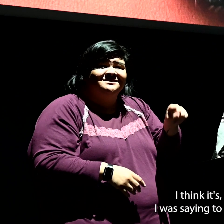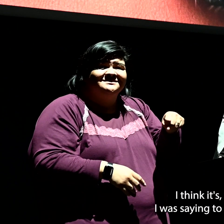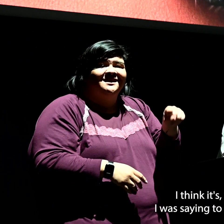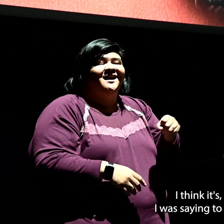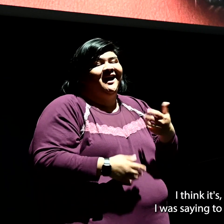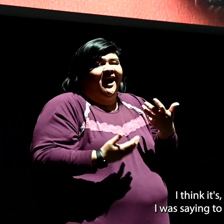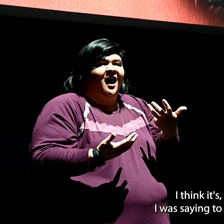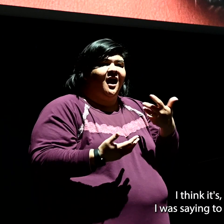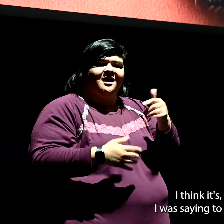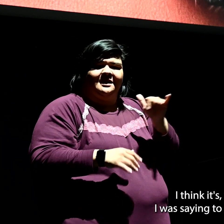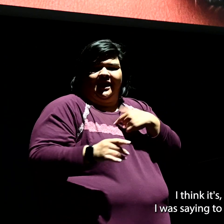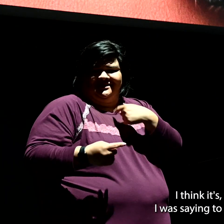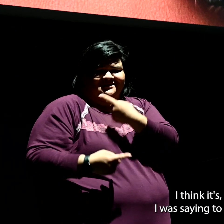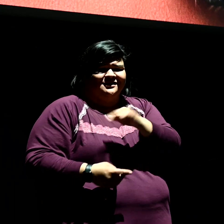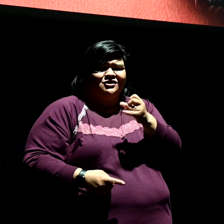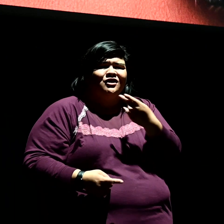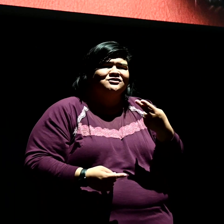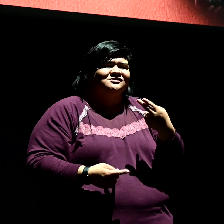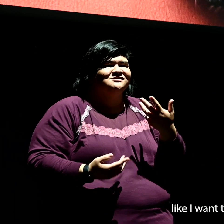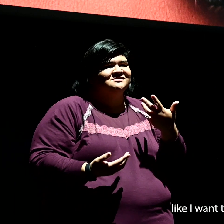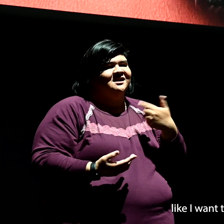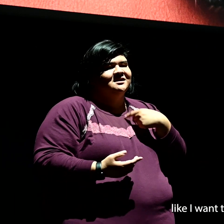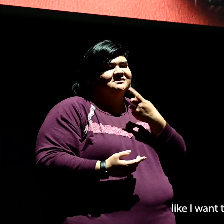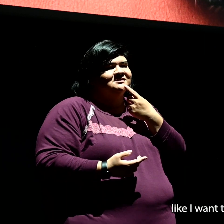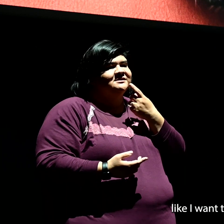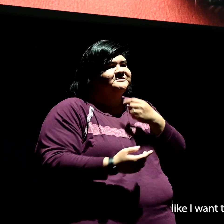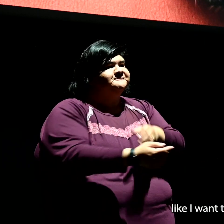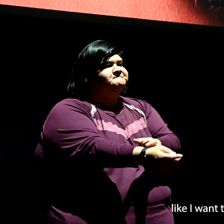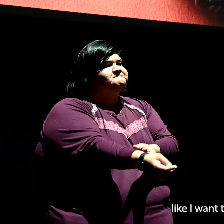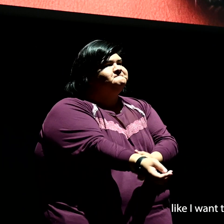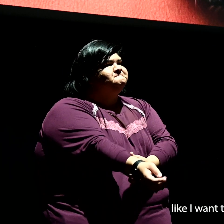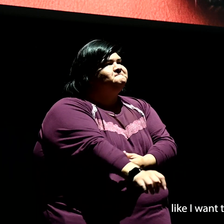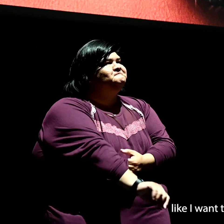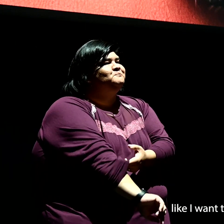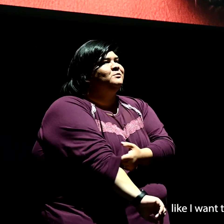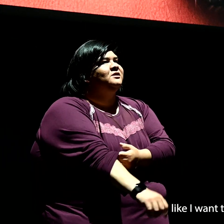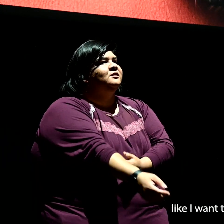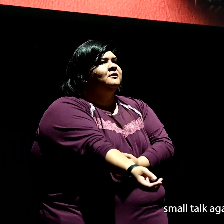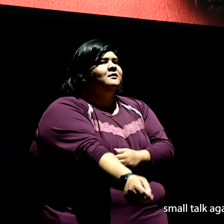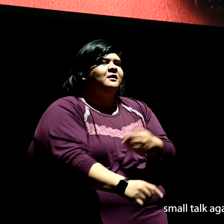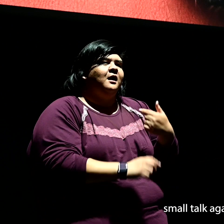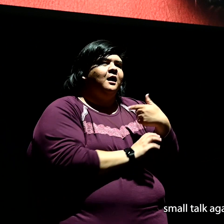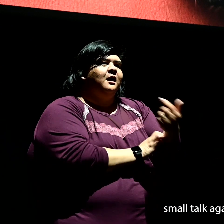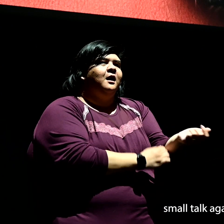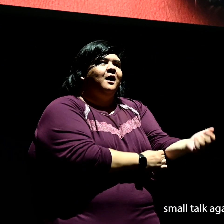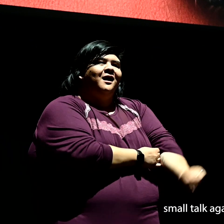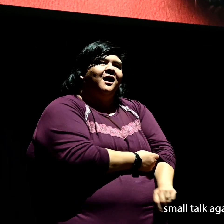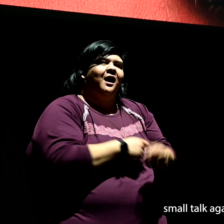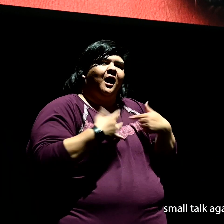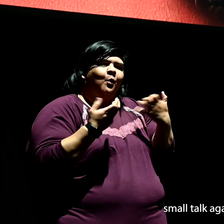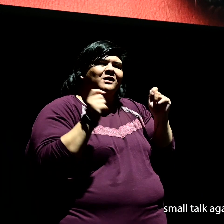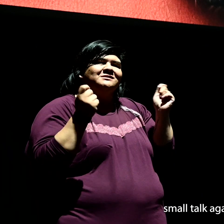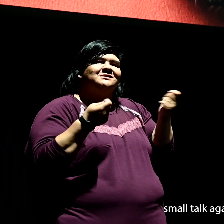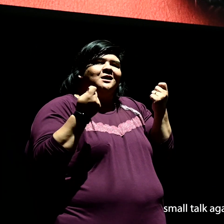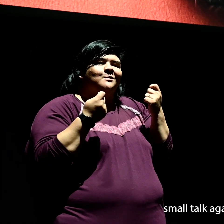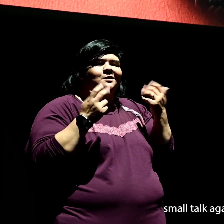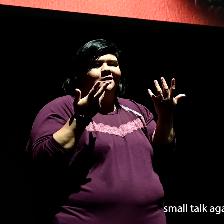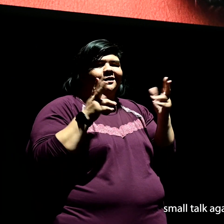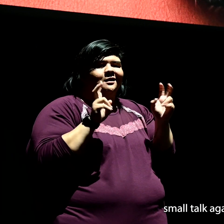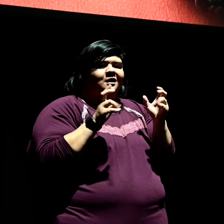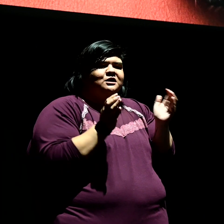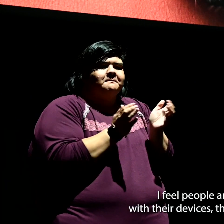know, I was just saying to Josh, I feel like I want to celebrate small talk again,